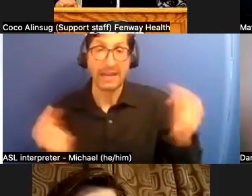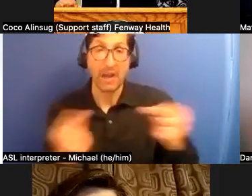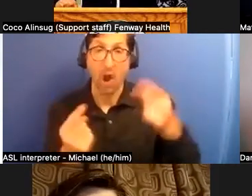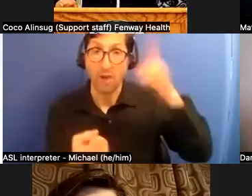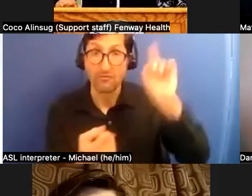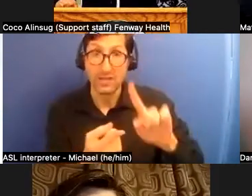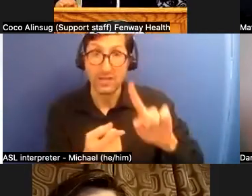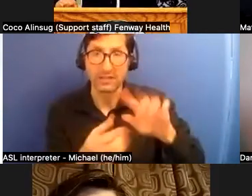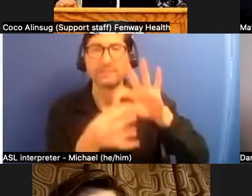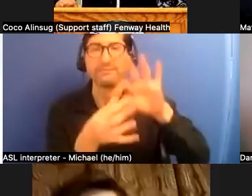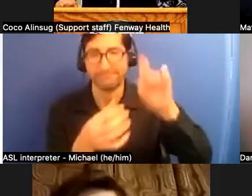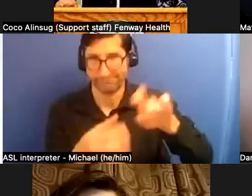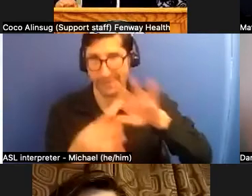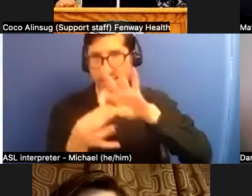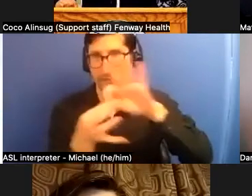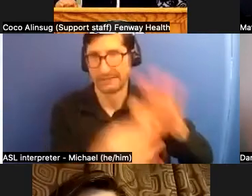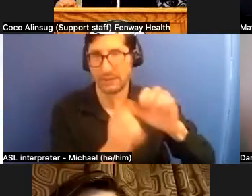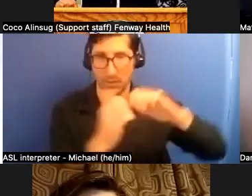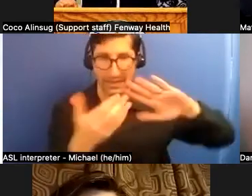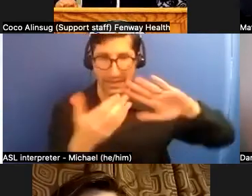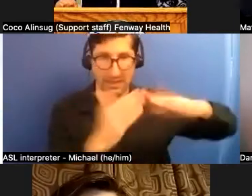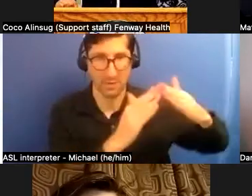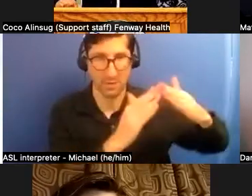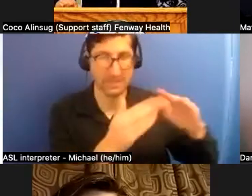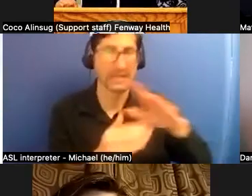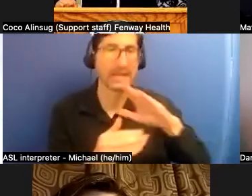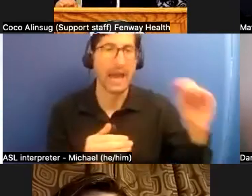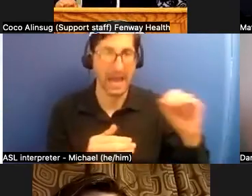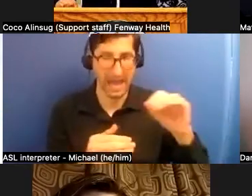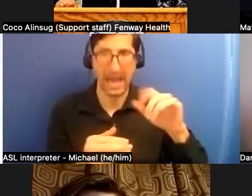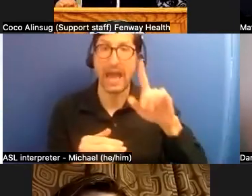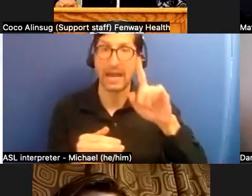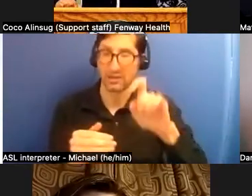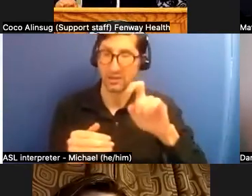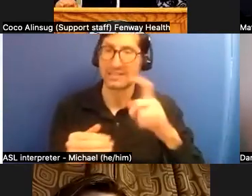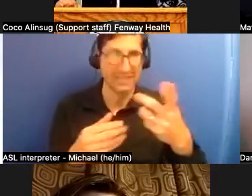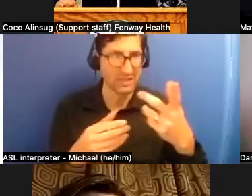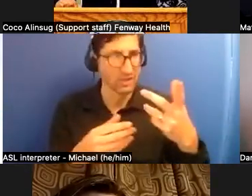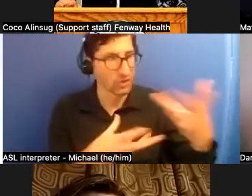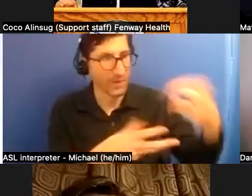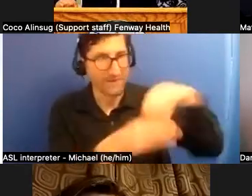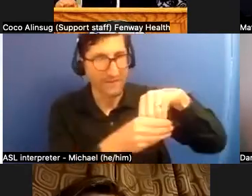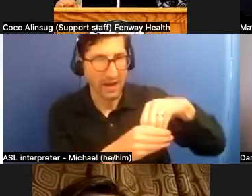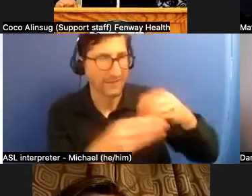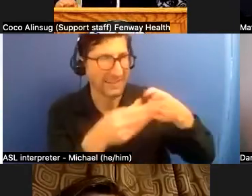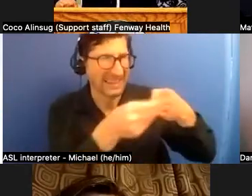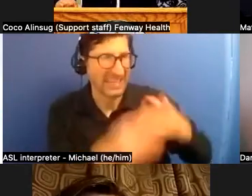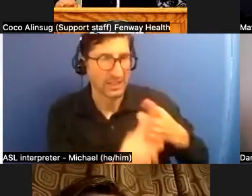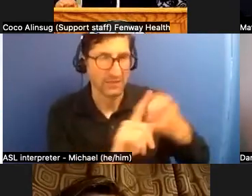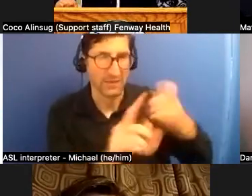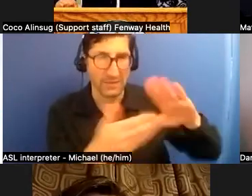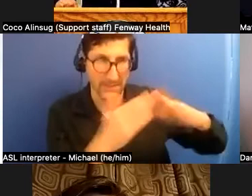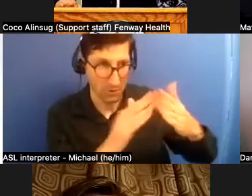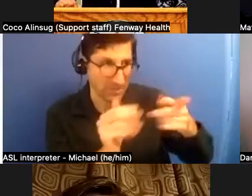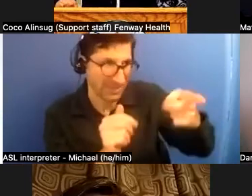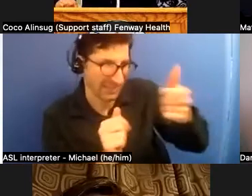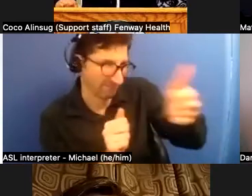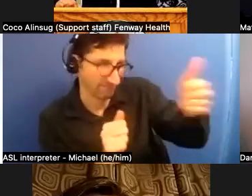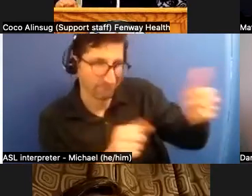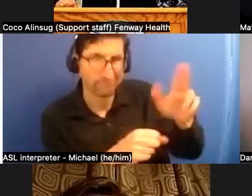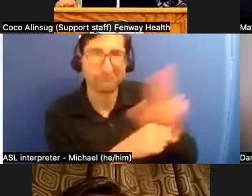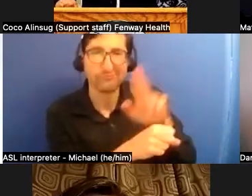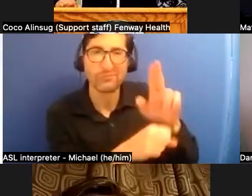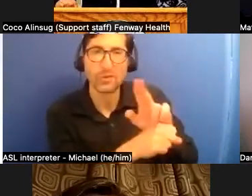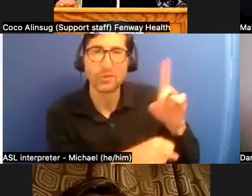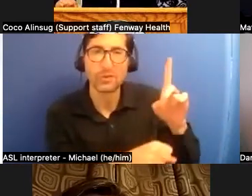community and has to be based in people who use drugs and leaders in that community. And they can keep us